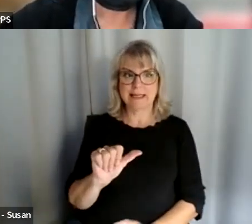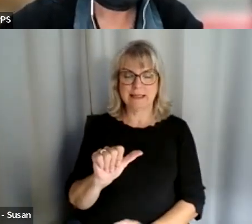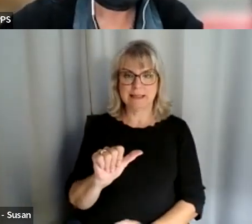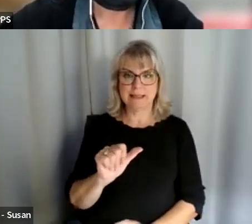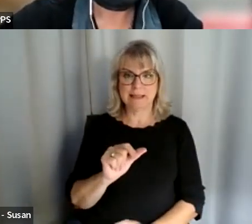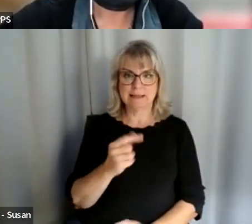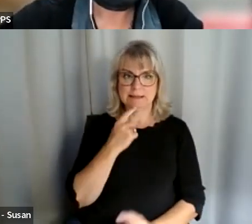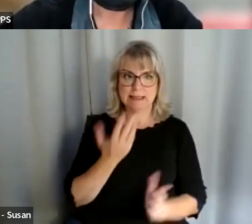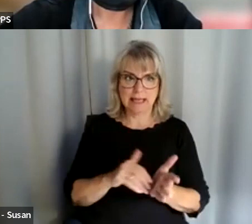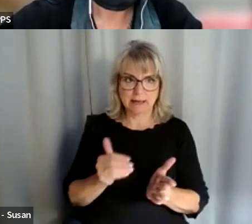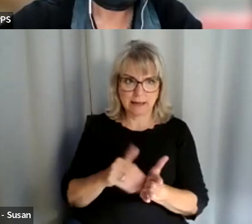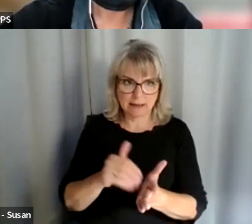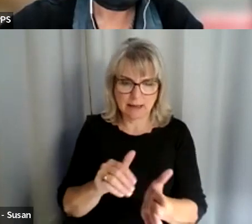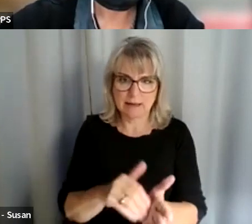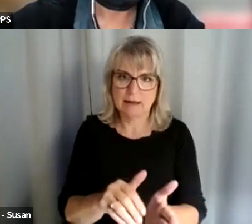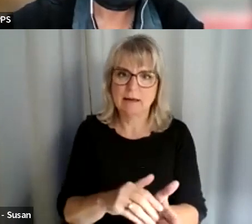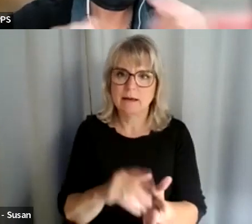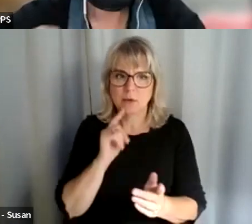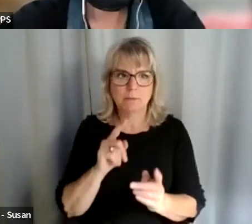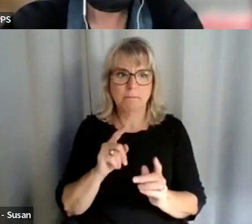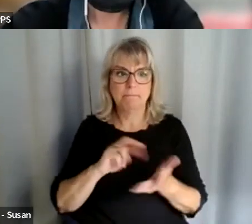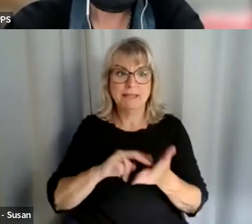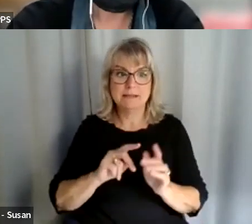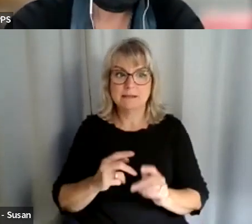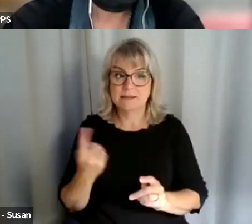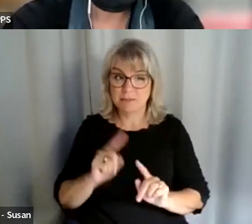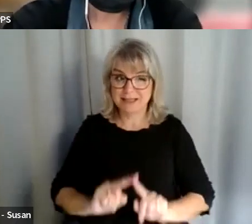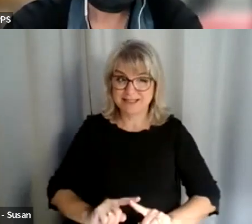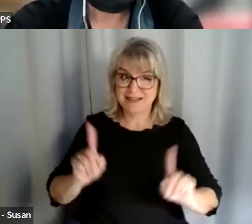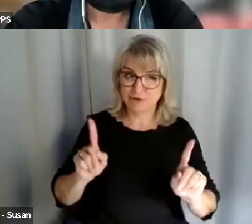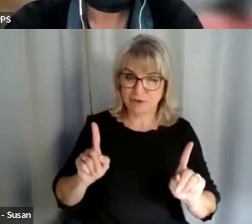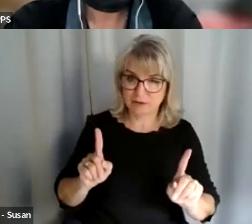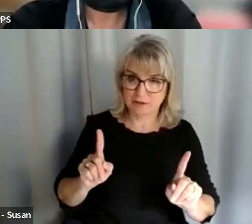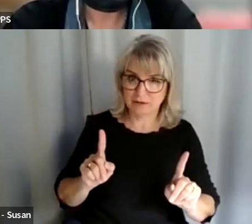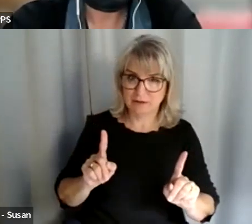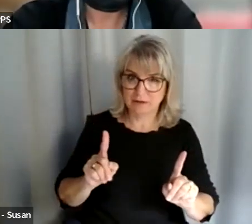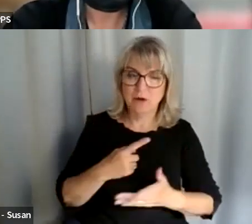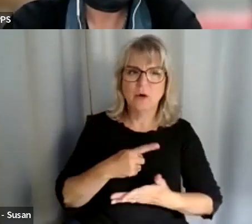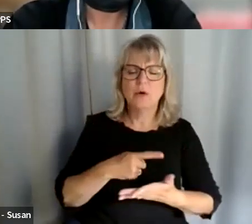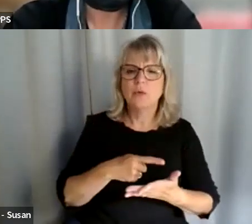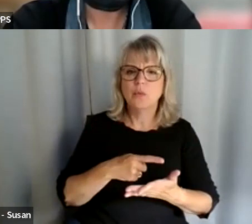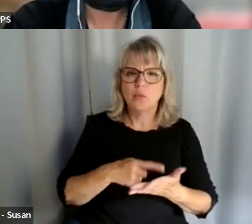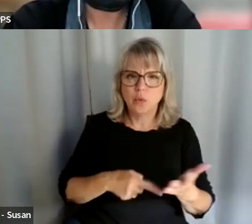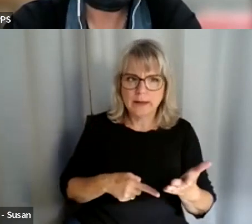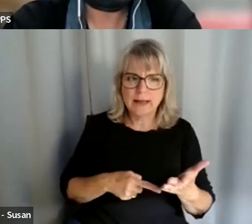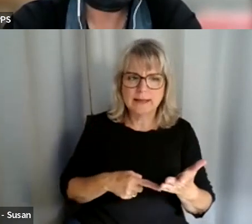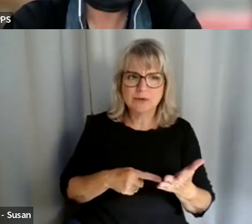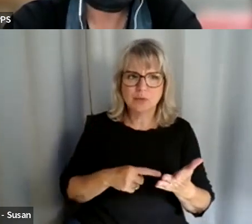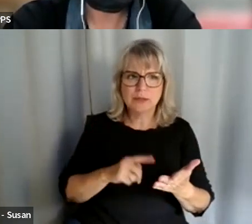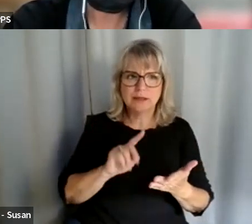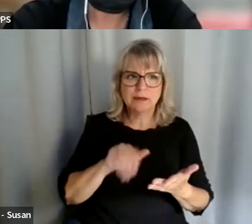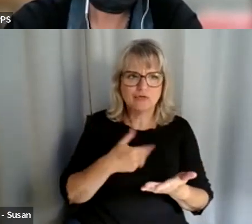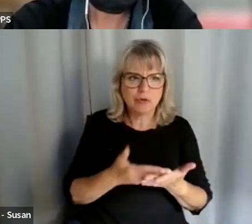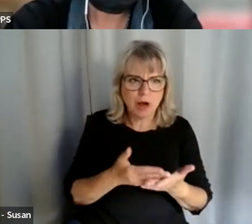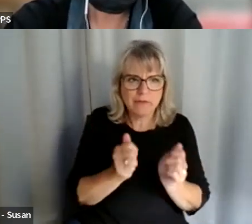almost everybody means something slightly different or even radically different. So like looking at what are all the, you know, as we get to the data discussion thing,